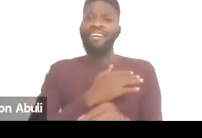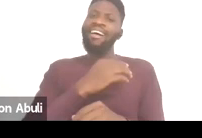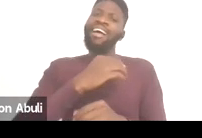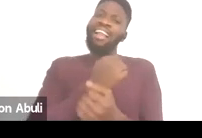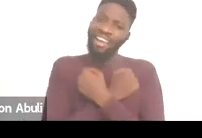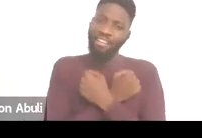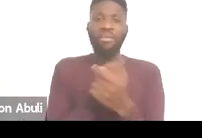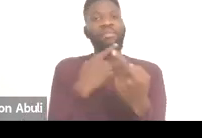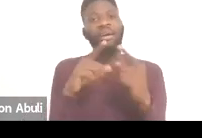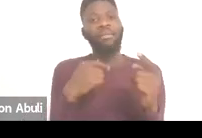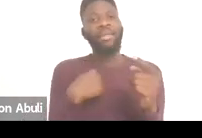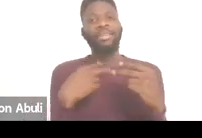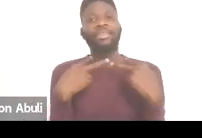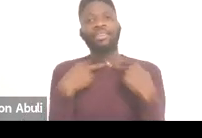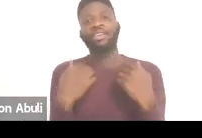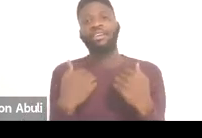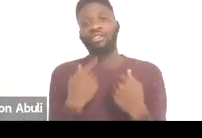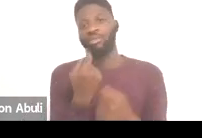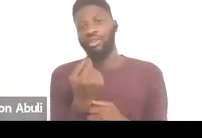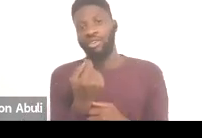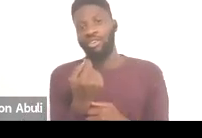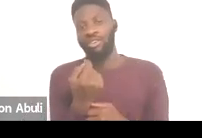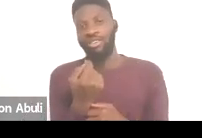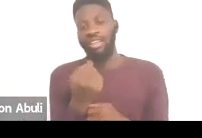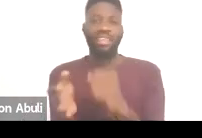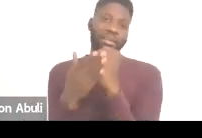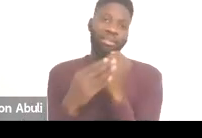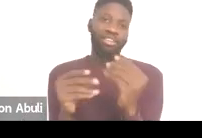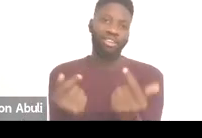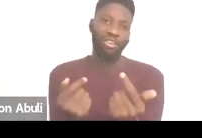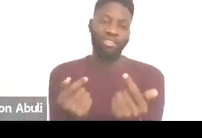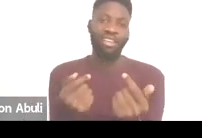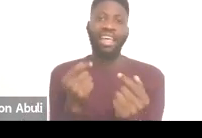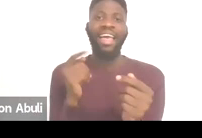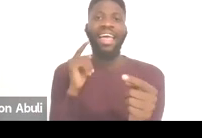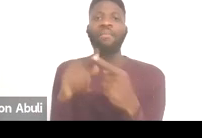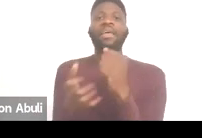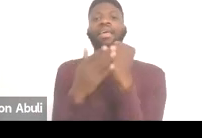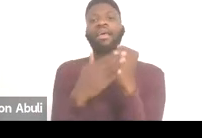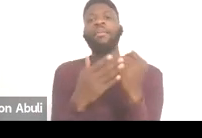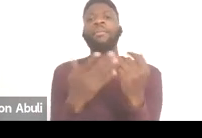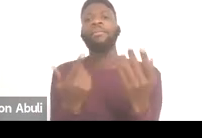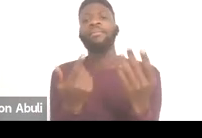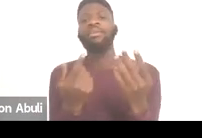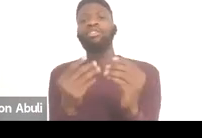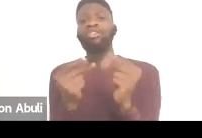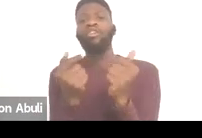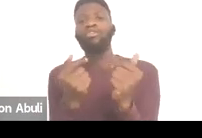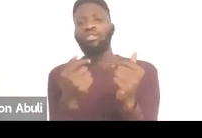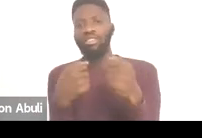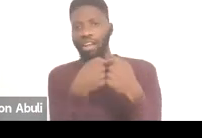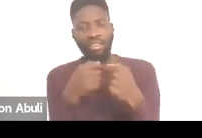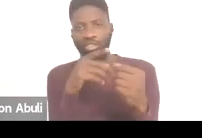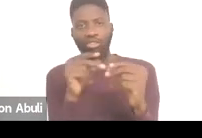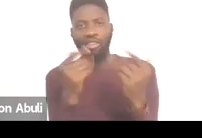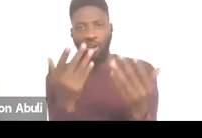really appreciate if you can look into them, so that you also seek to provide alternatives, how you can cover up or how you could still